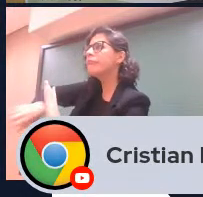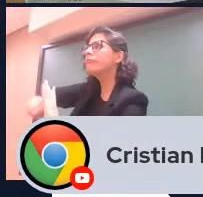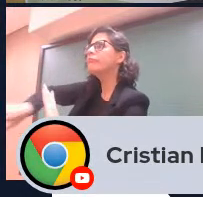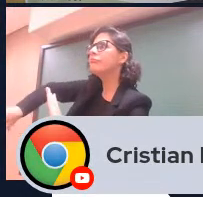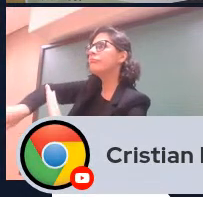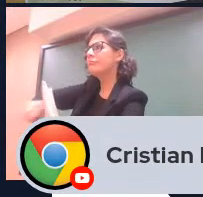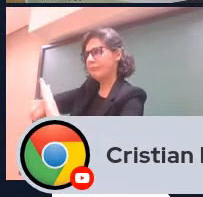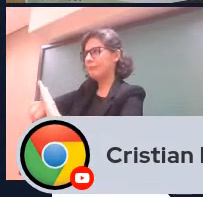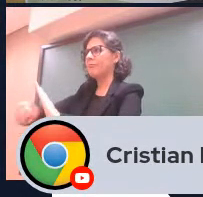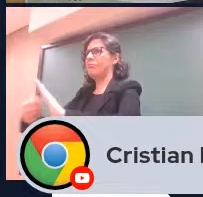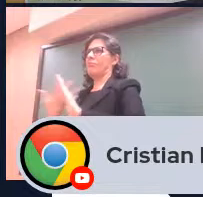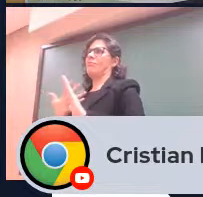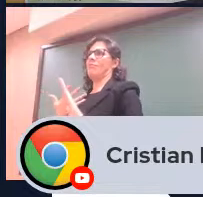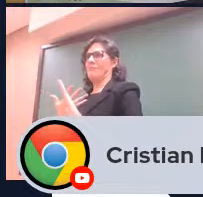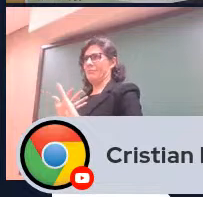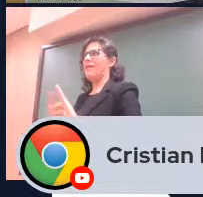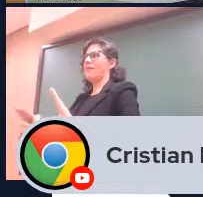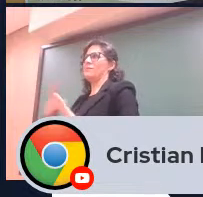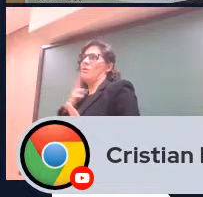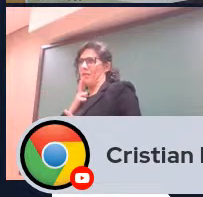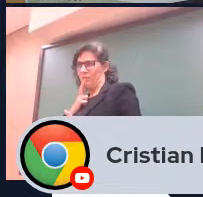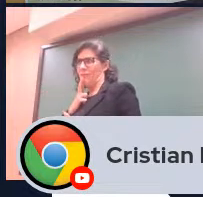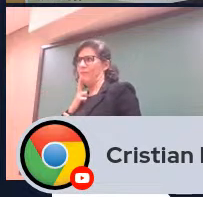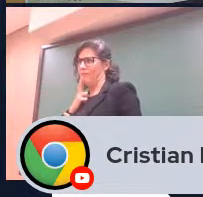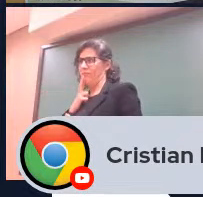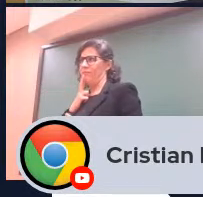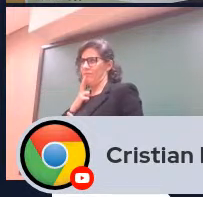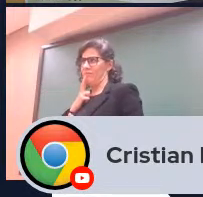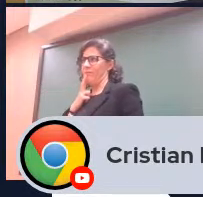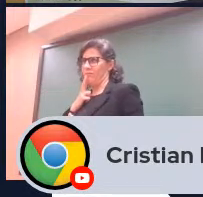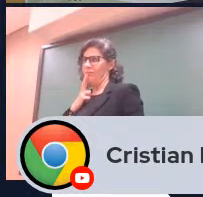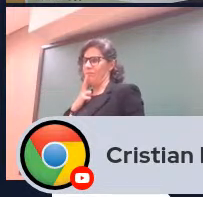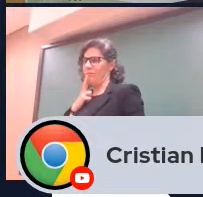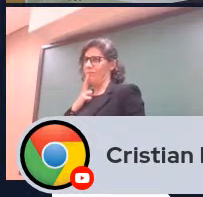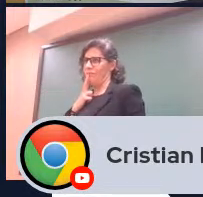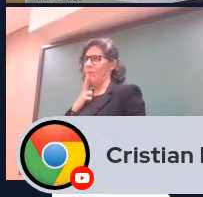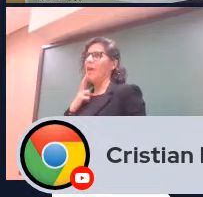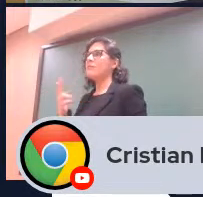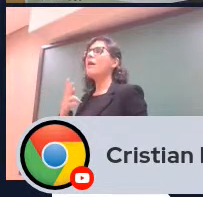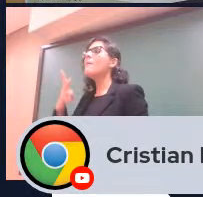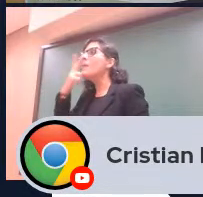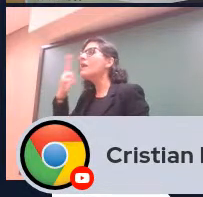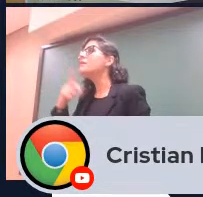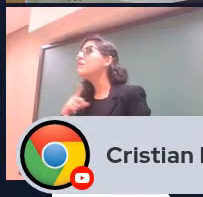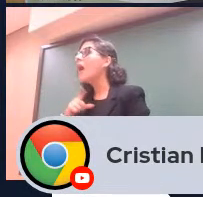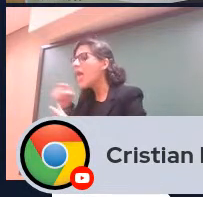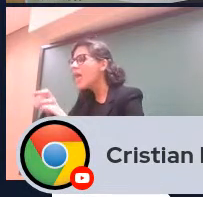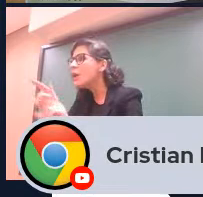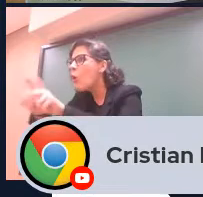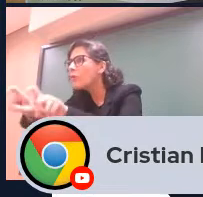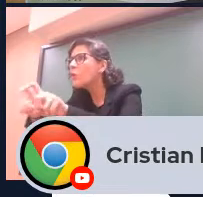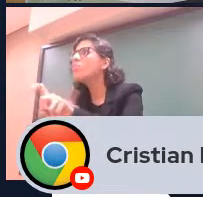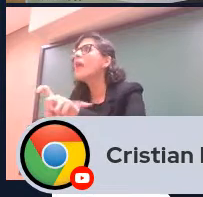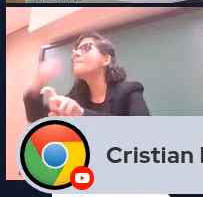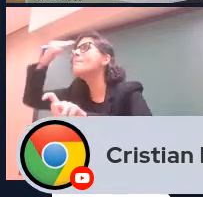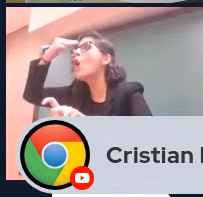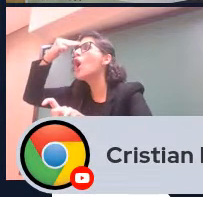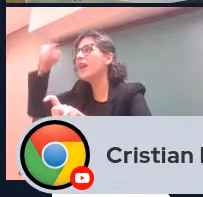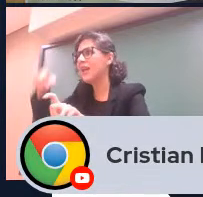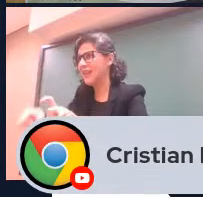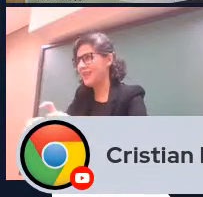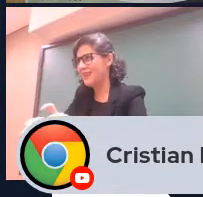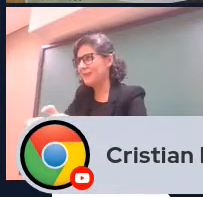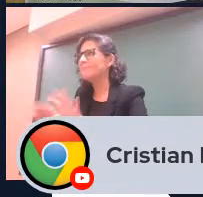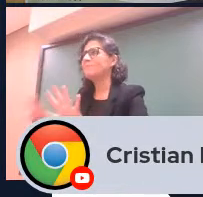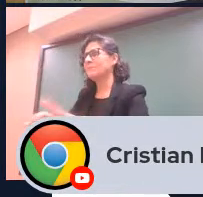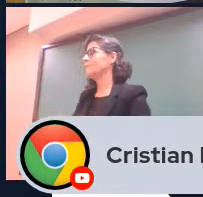there is an example of something seen hundreds of times. So there's some memorization going on. Then we had Michael Rundle at